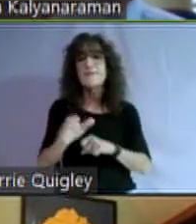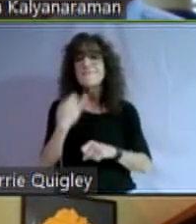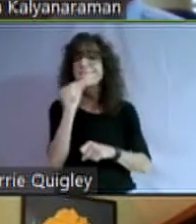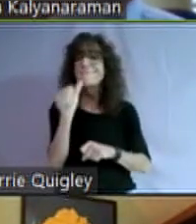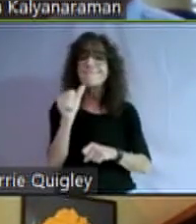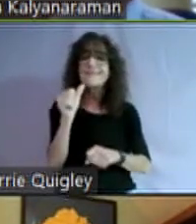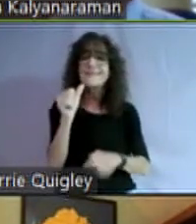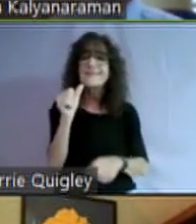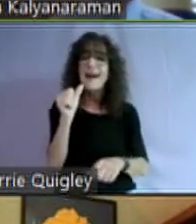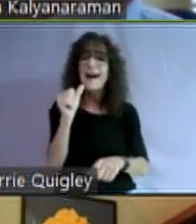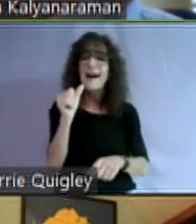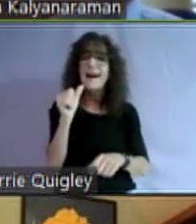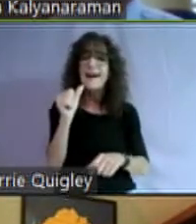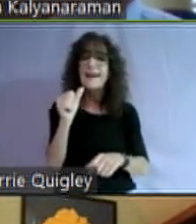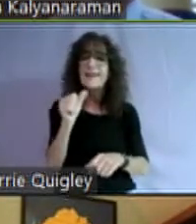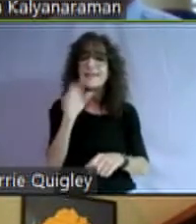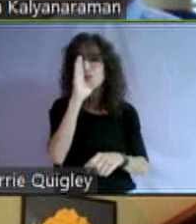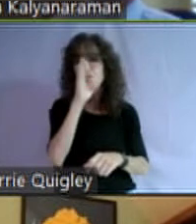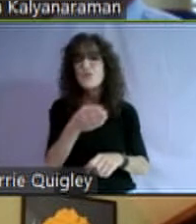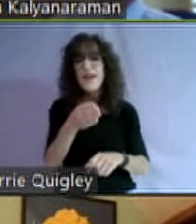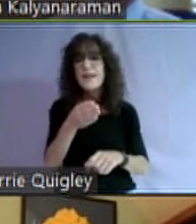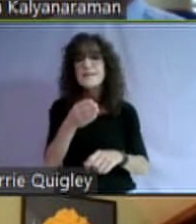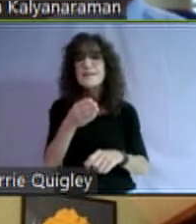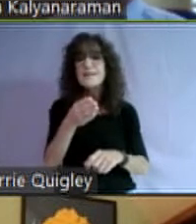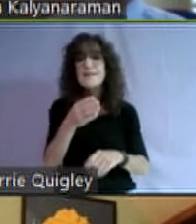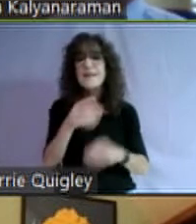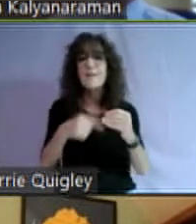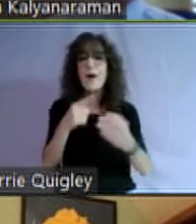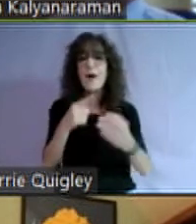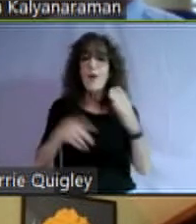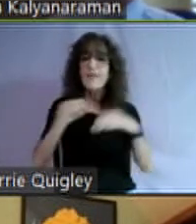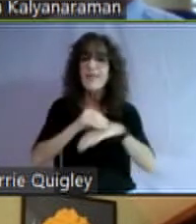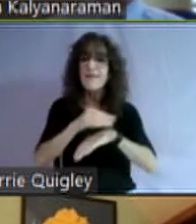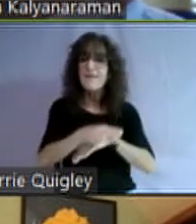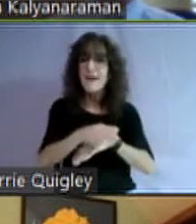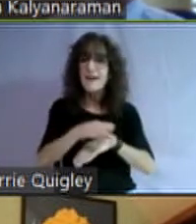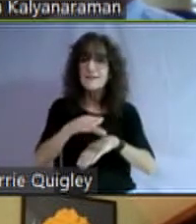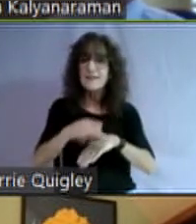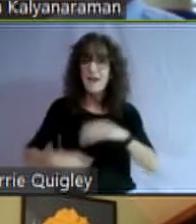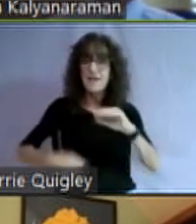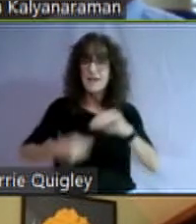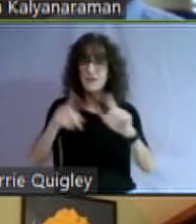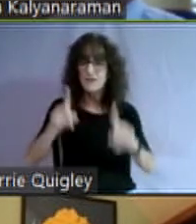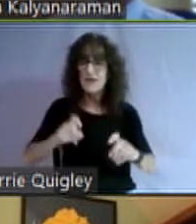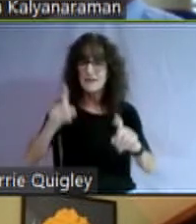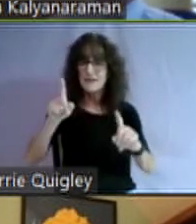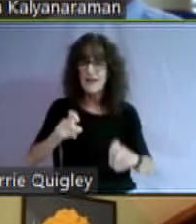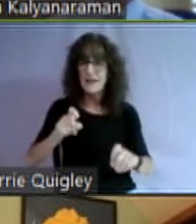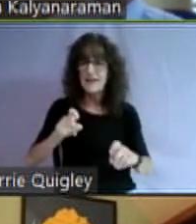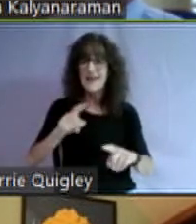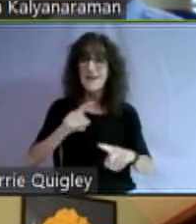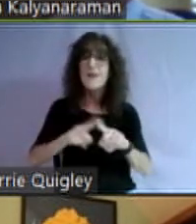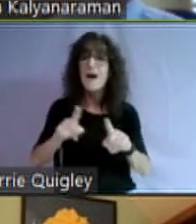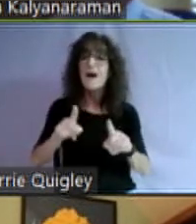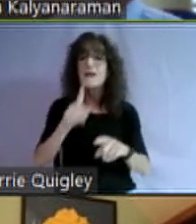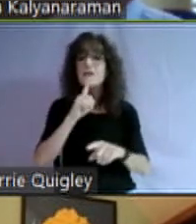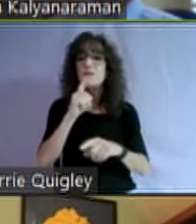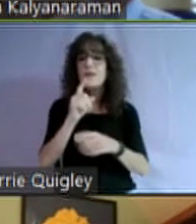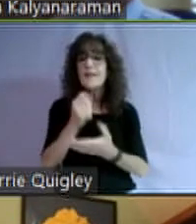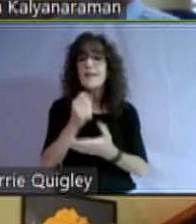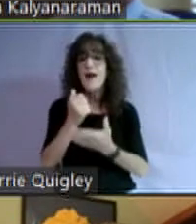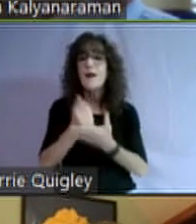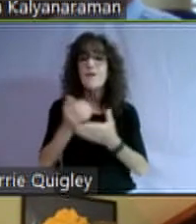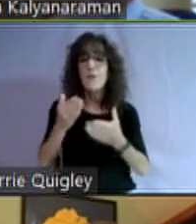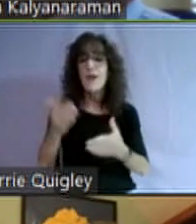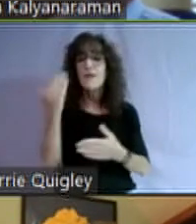as straightforward in terms of what the effect is of additional testing, but it is a really useful way of